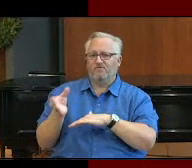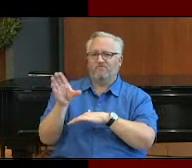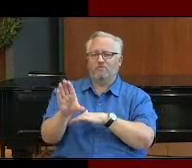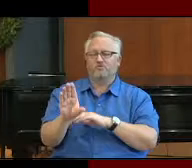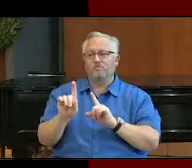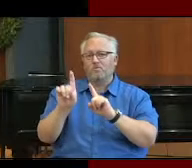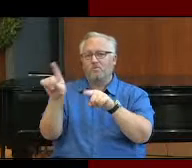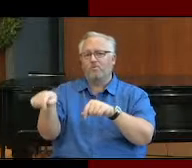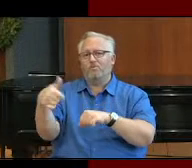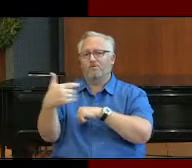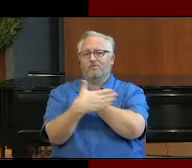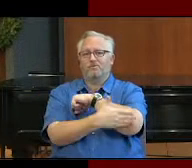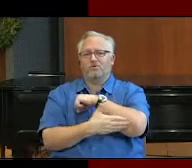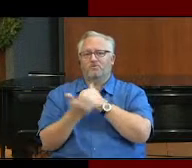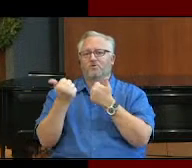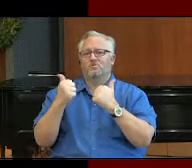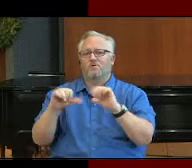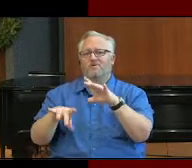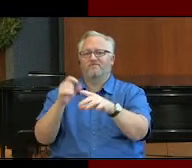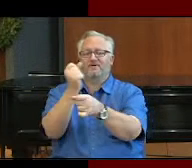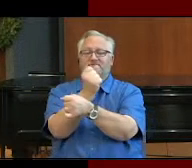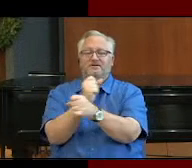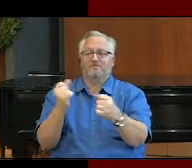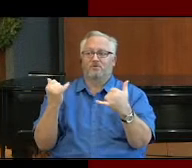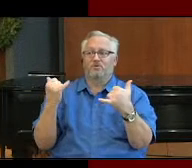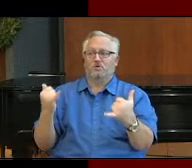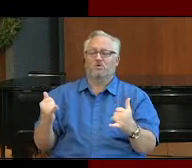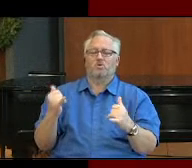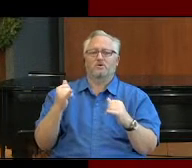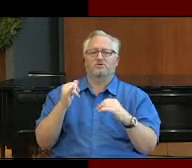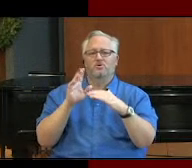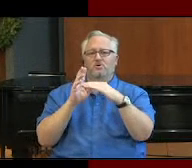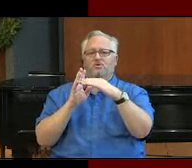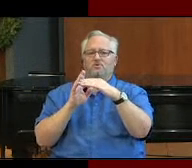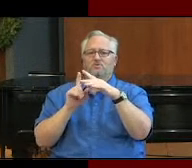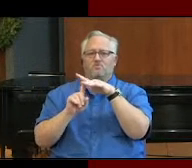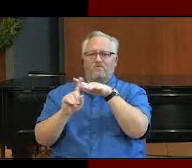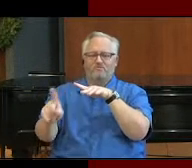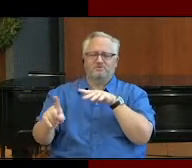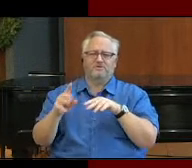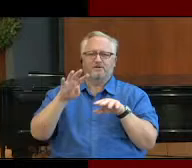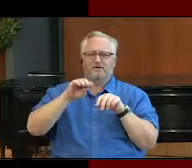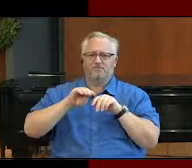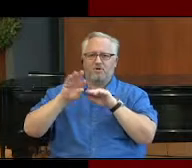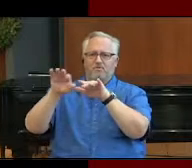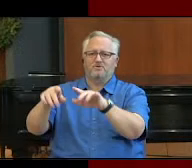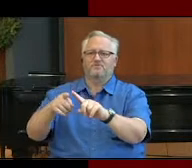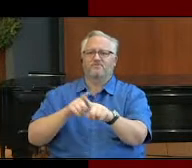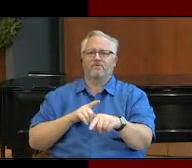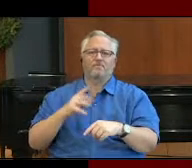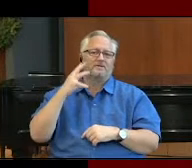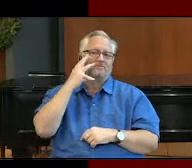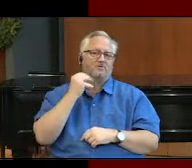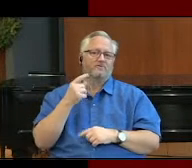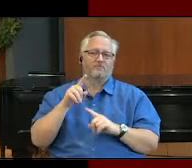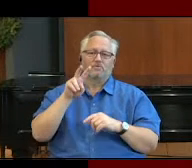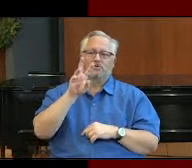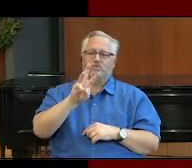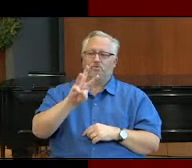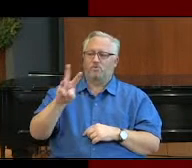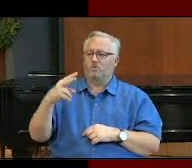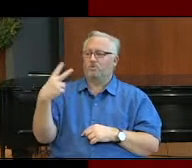country. Current refugee and migration law comes from the experience of the Second World War. You need